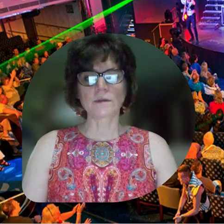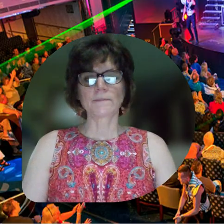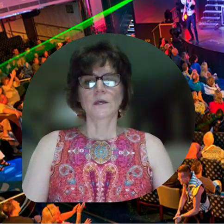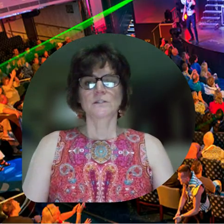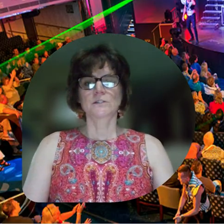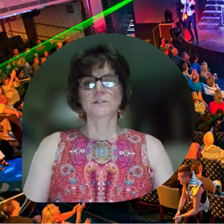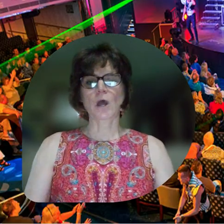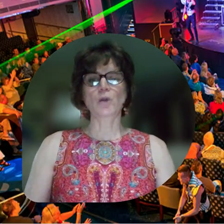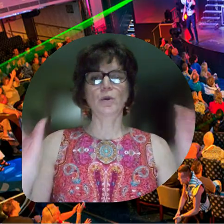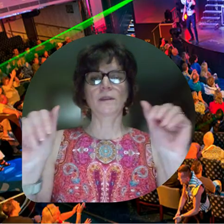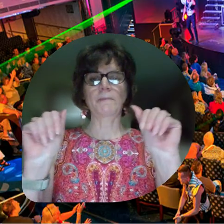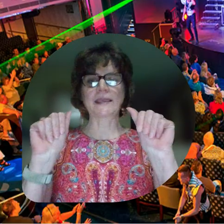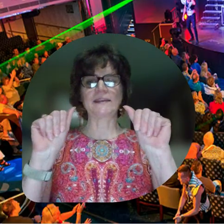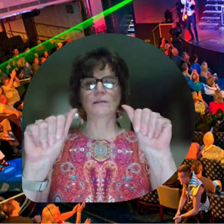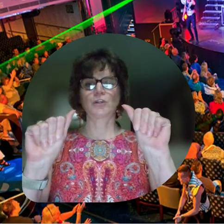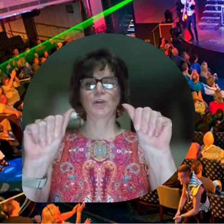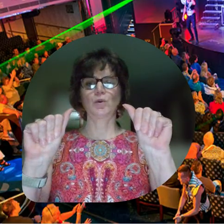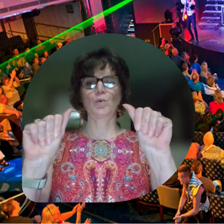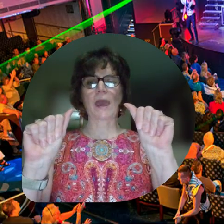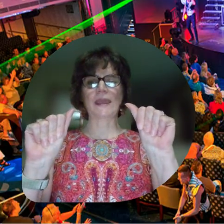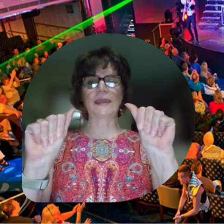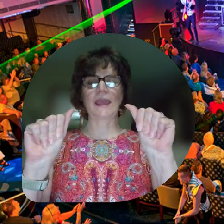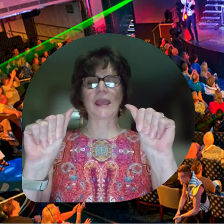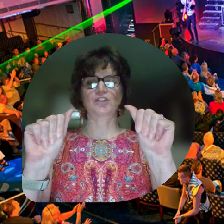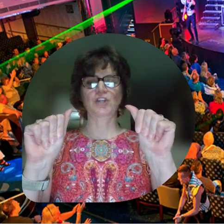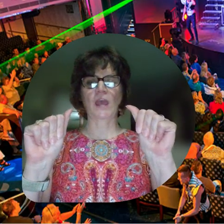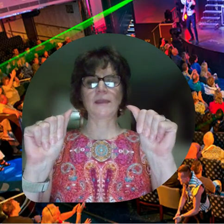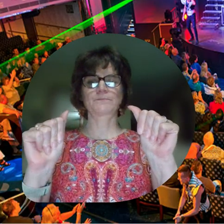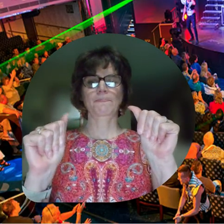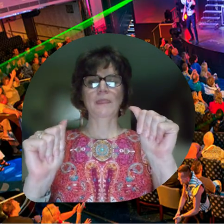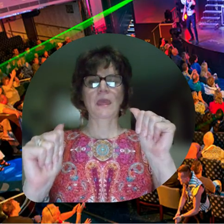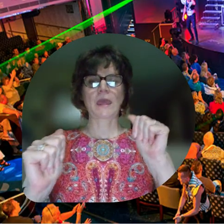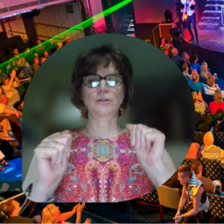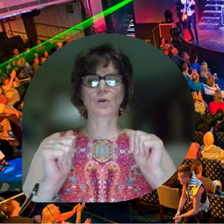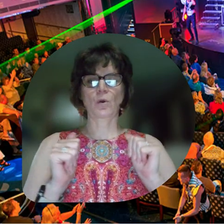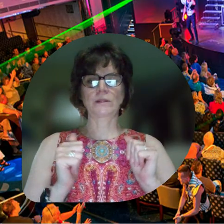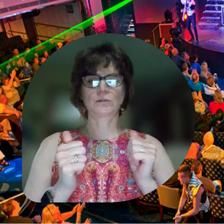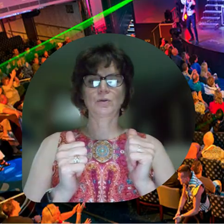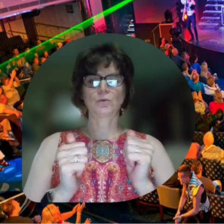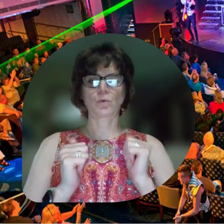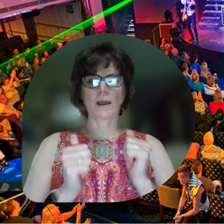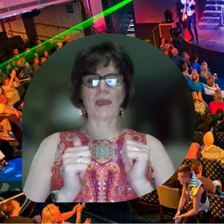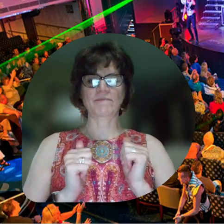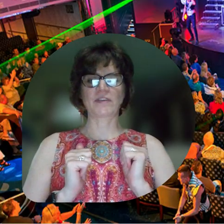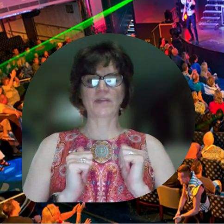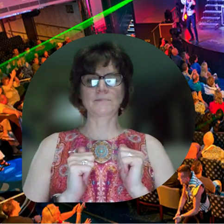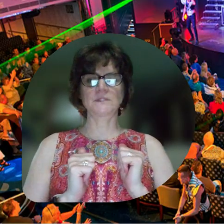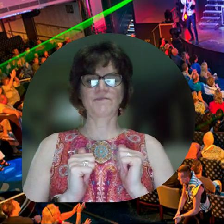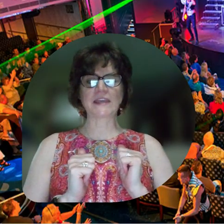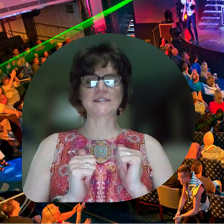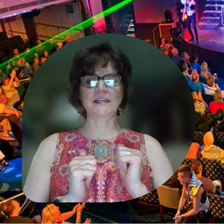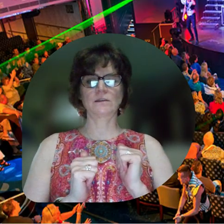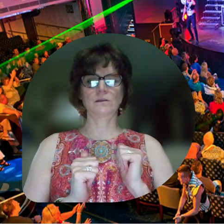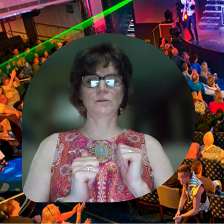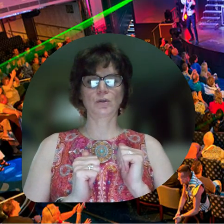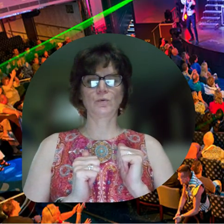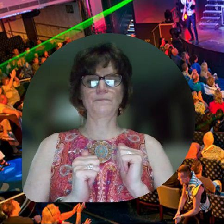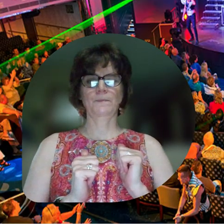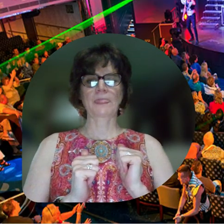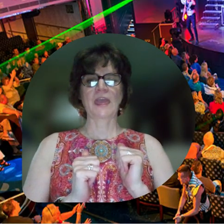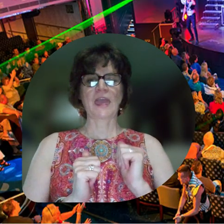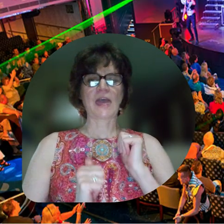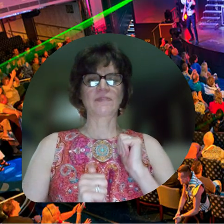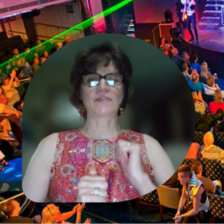Shows. So you're going to make it 2A hand shape, and you're going to have the thumb facing